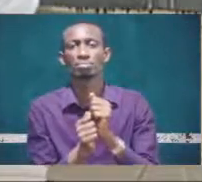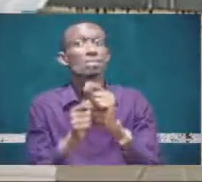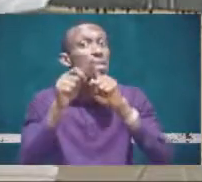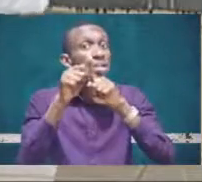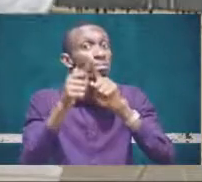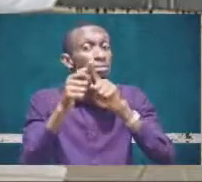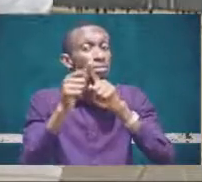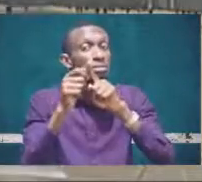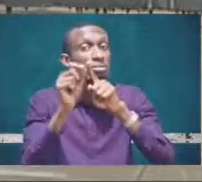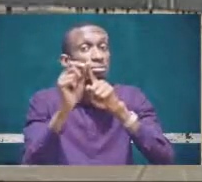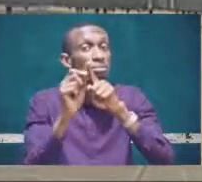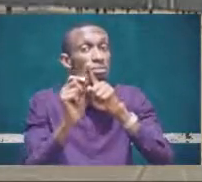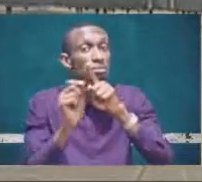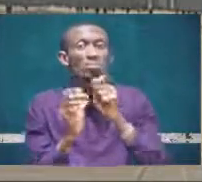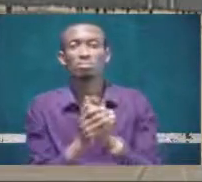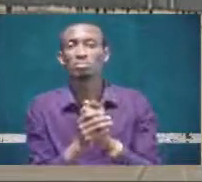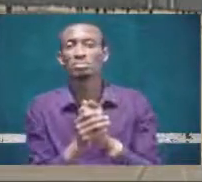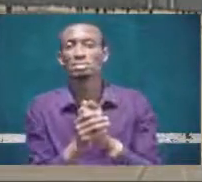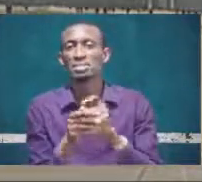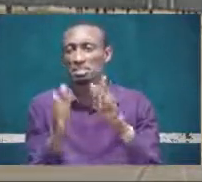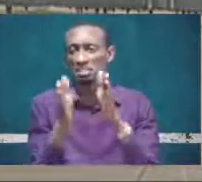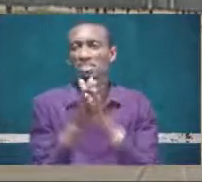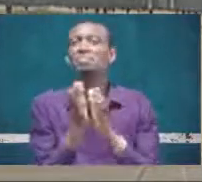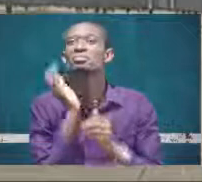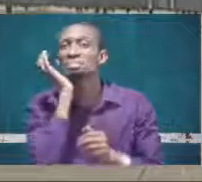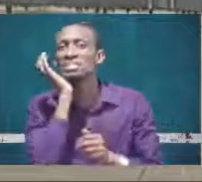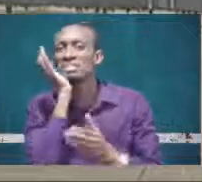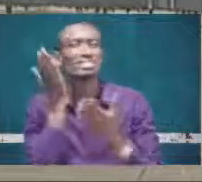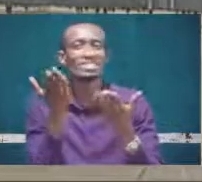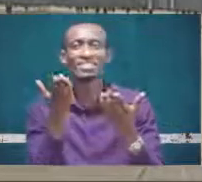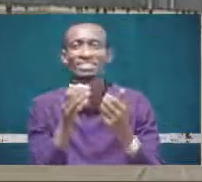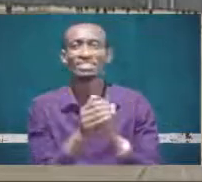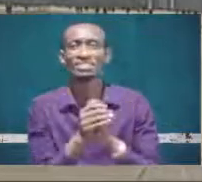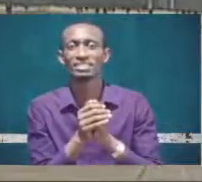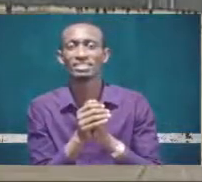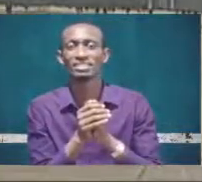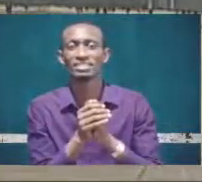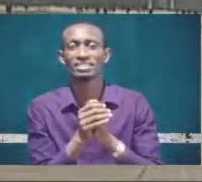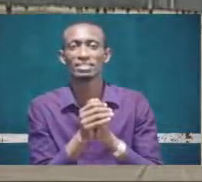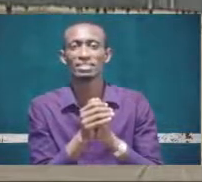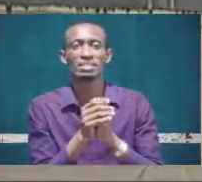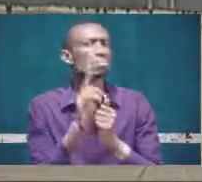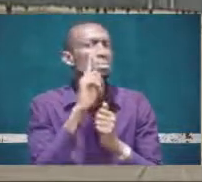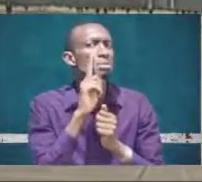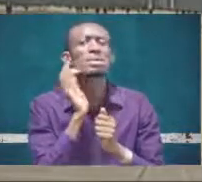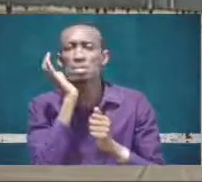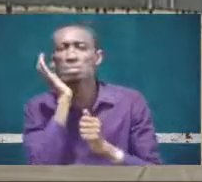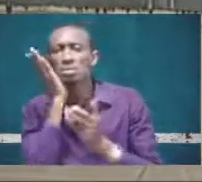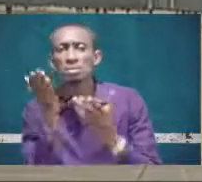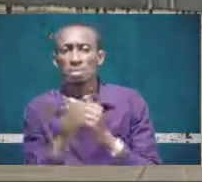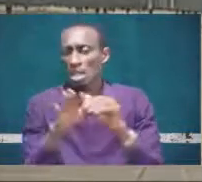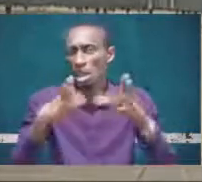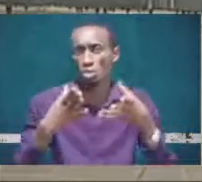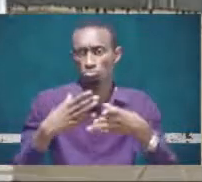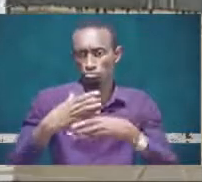and beans. This is one. You can talk about coffee and tea. You can